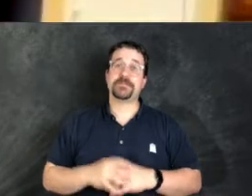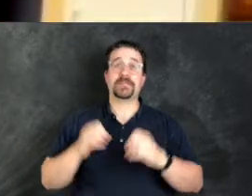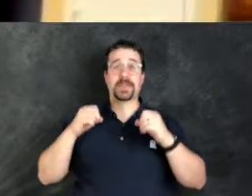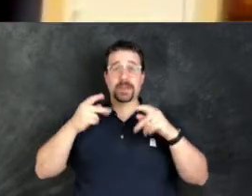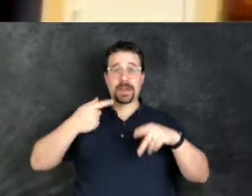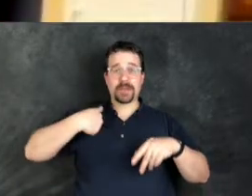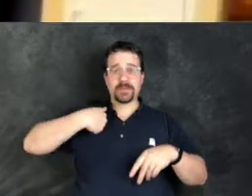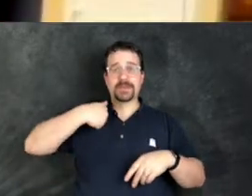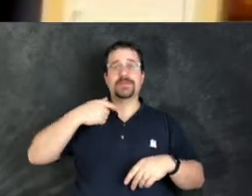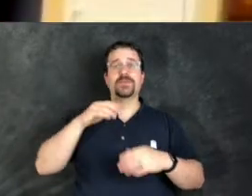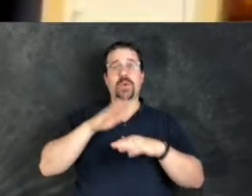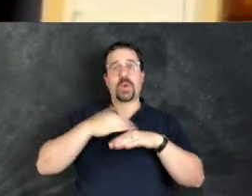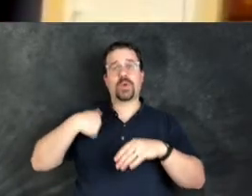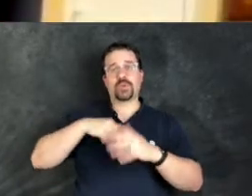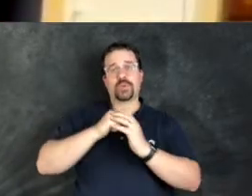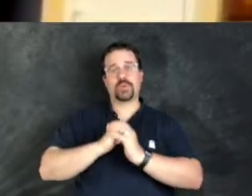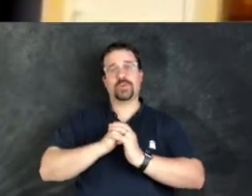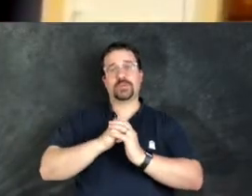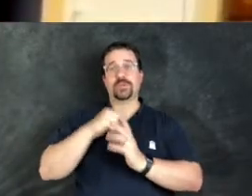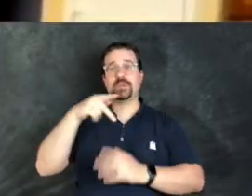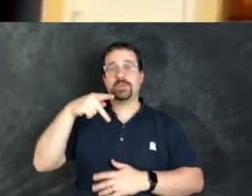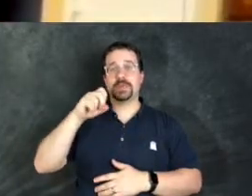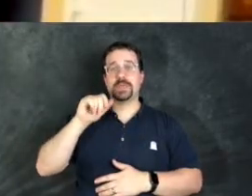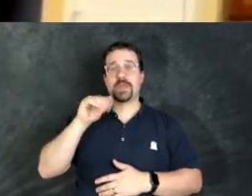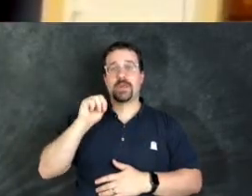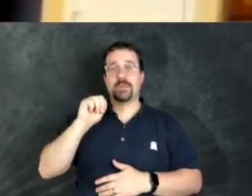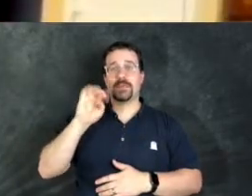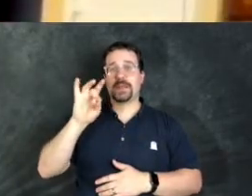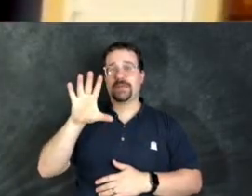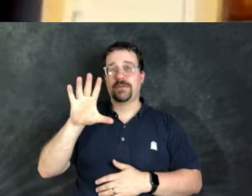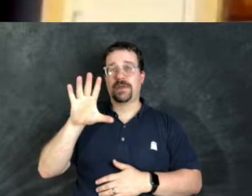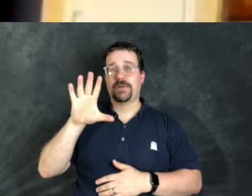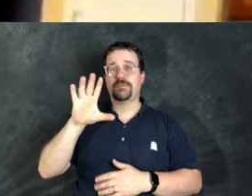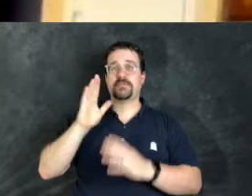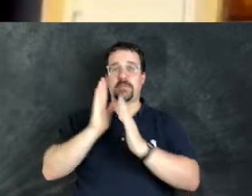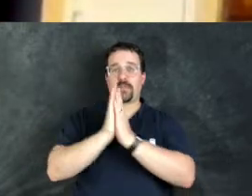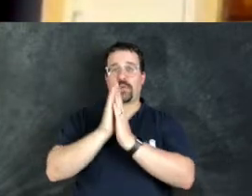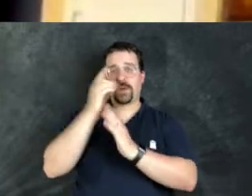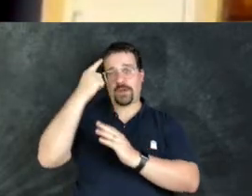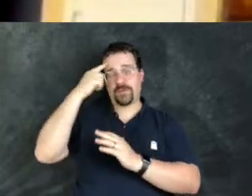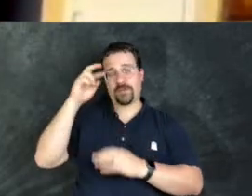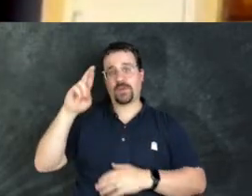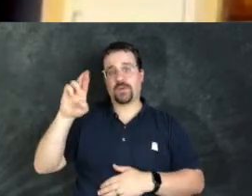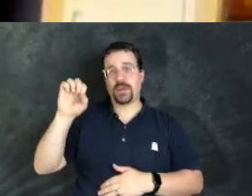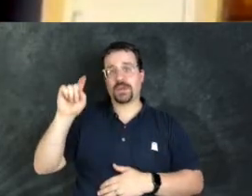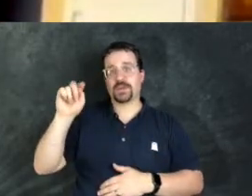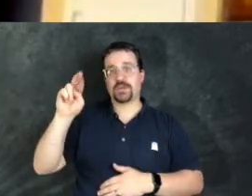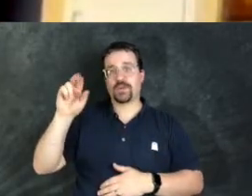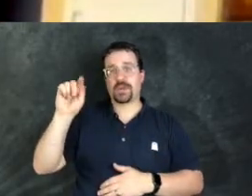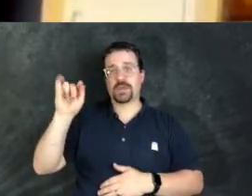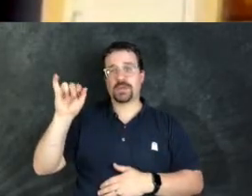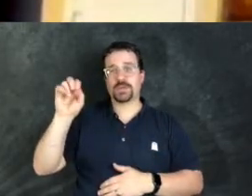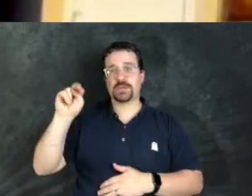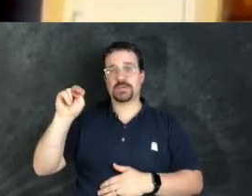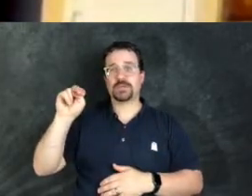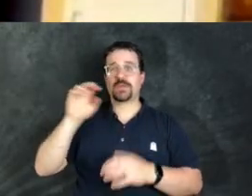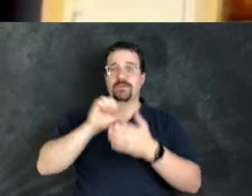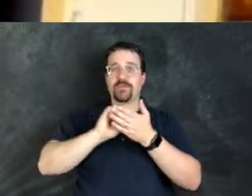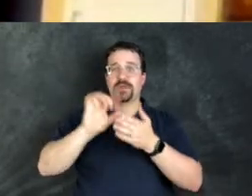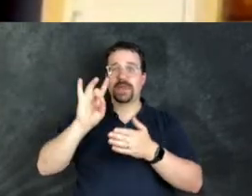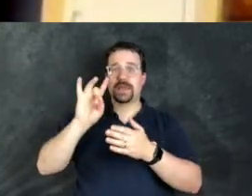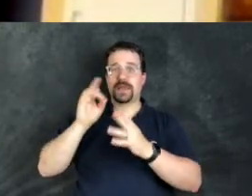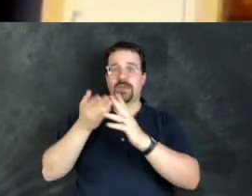Please allow me to call us to worship. This is Psalm 85, a prayer for restoration, verses